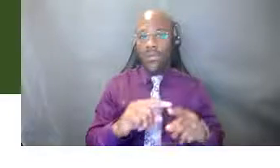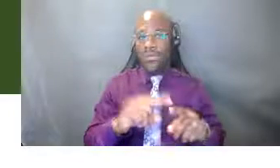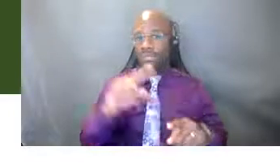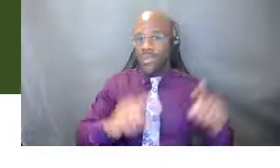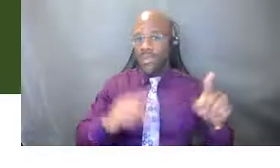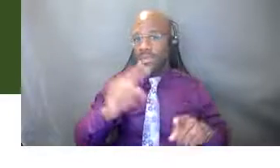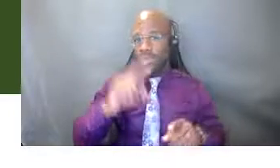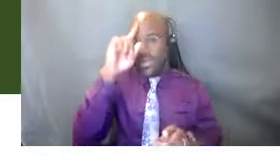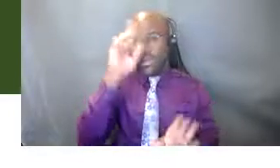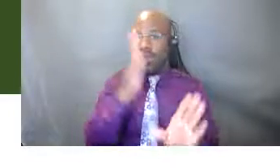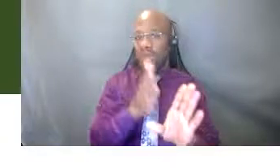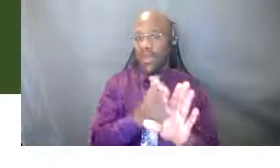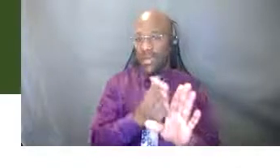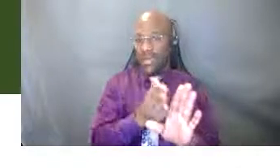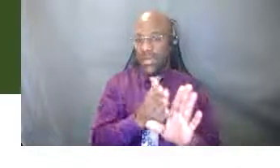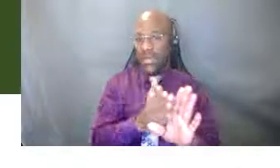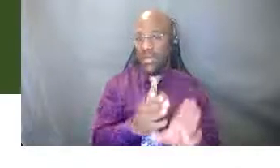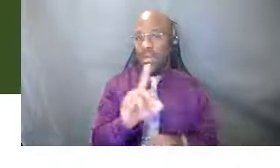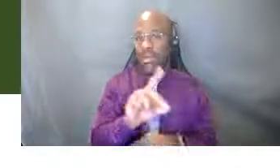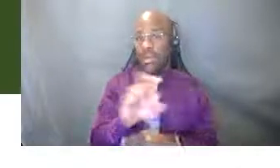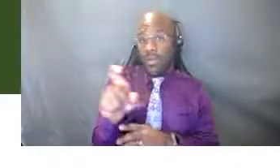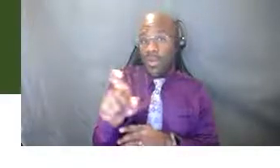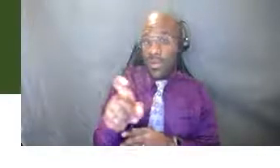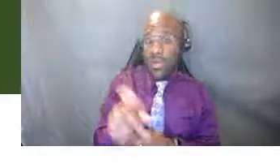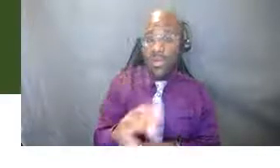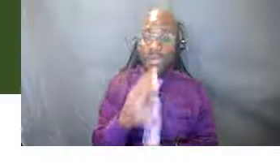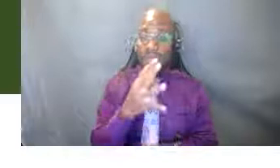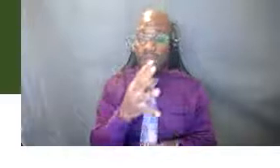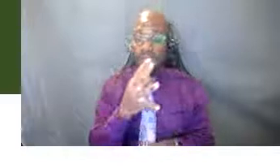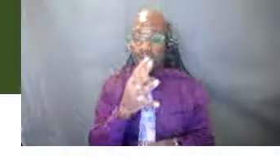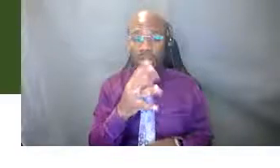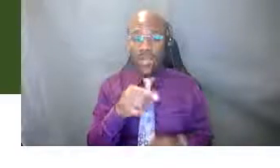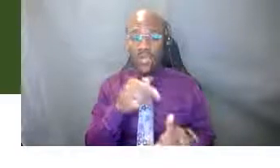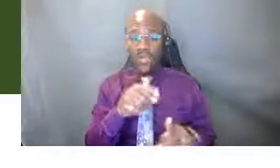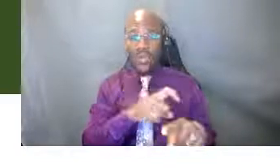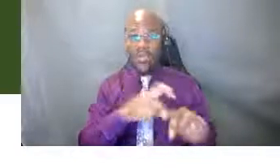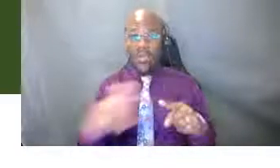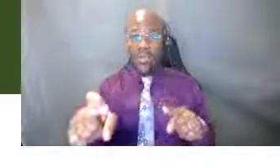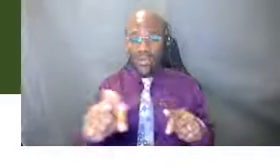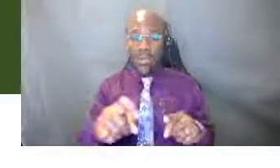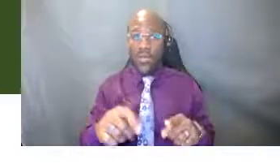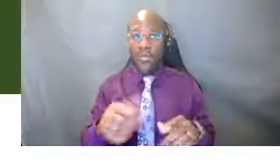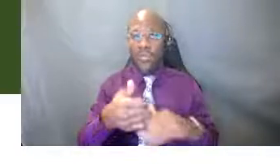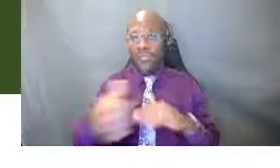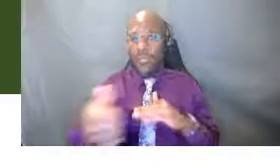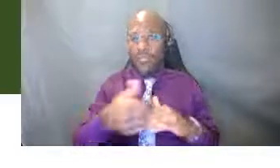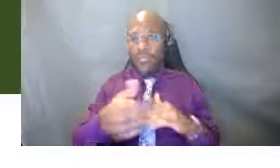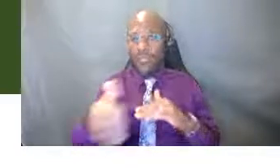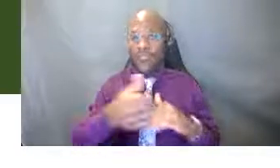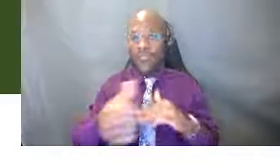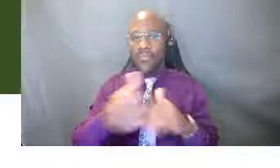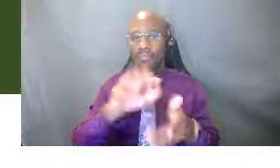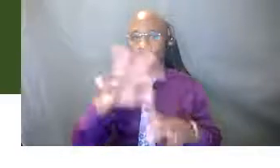mother often calls the mobile crisis team when the son becomes a danger to himself or others.